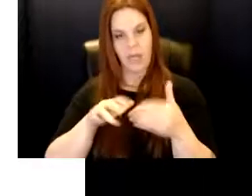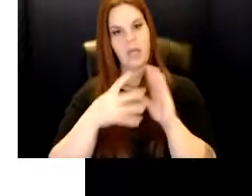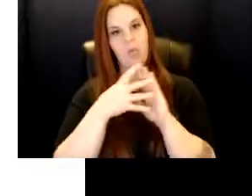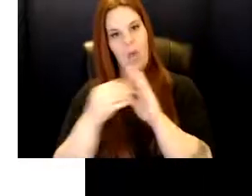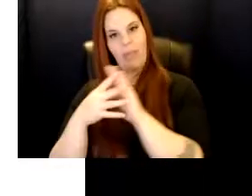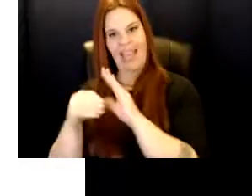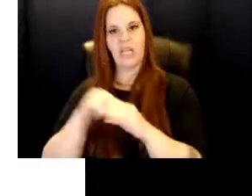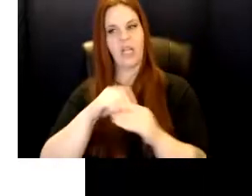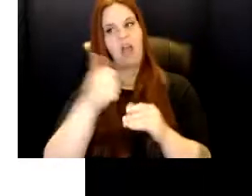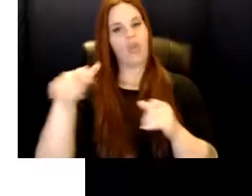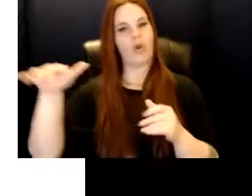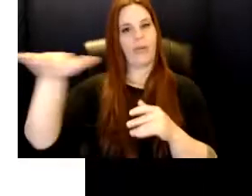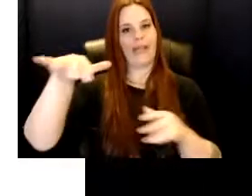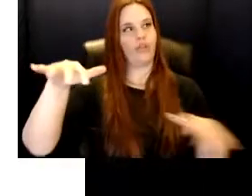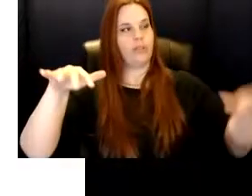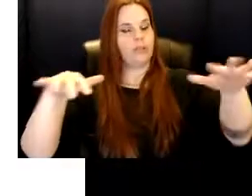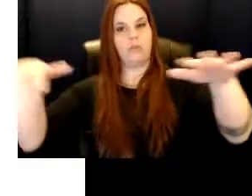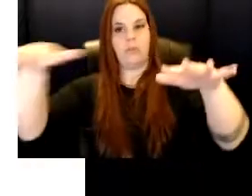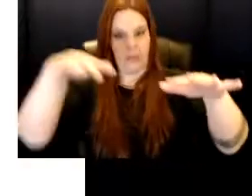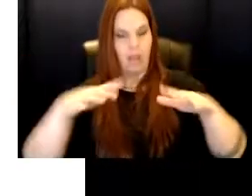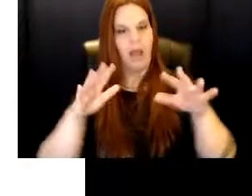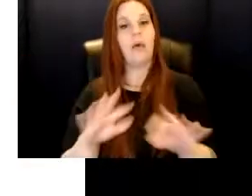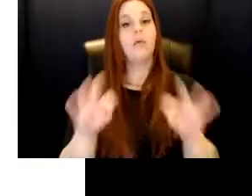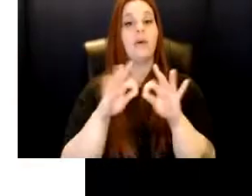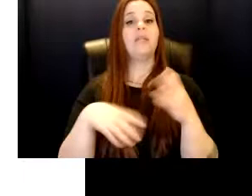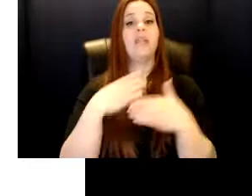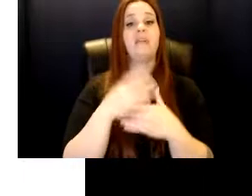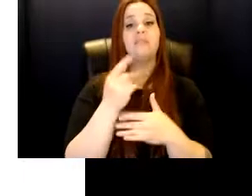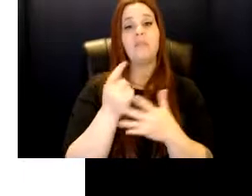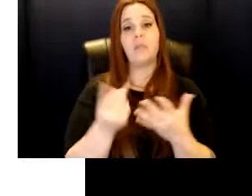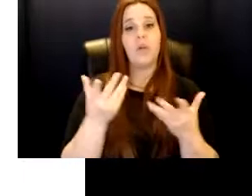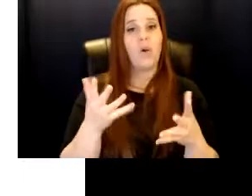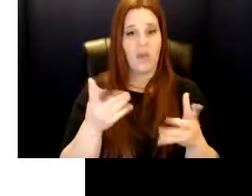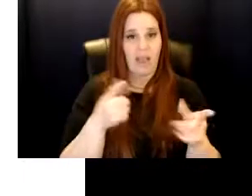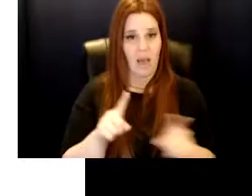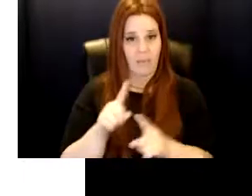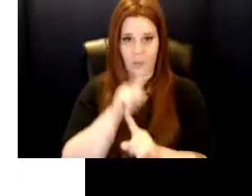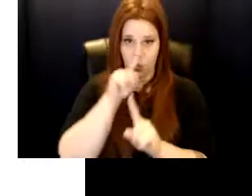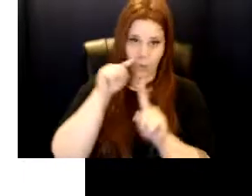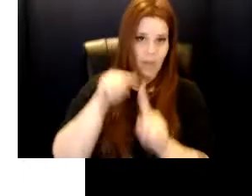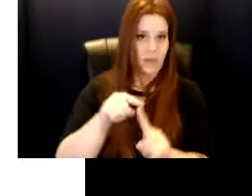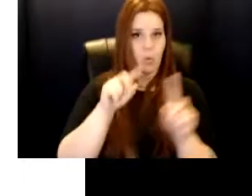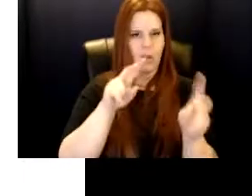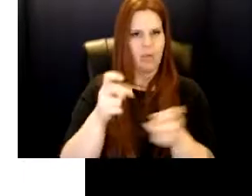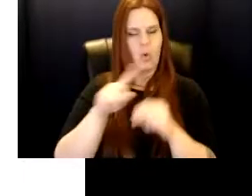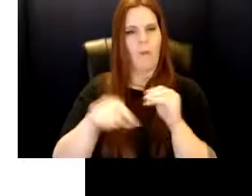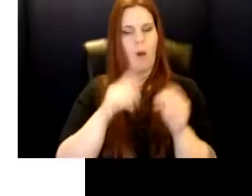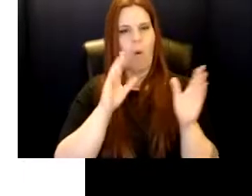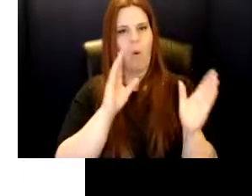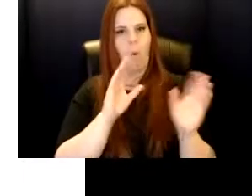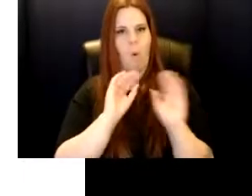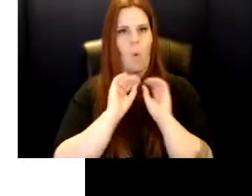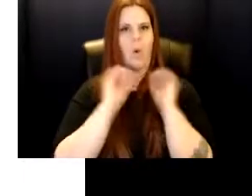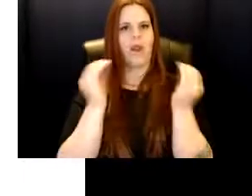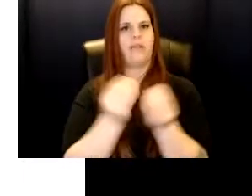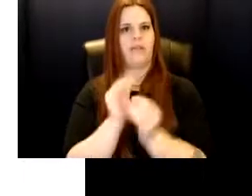other regions. And importantly, next steps that are already happening, it gets to the issue about organizational